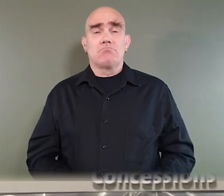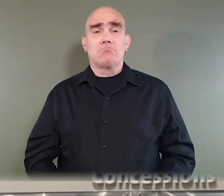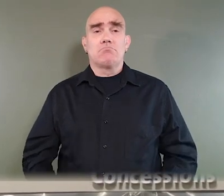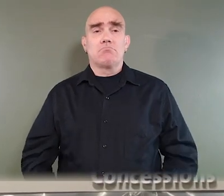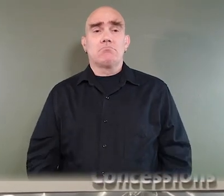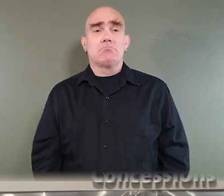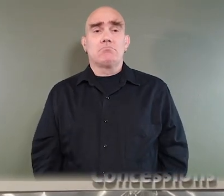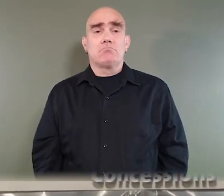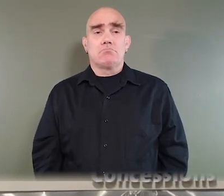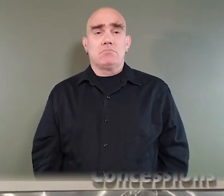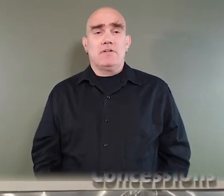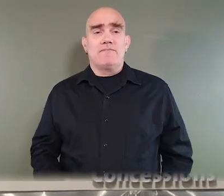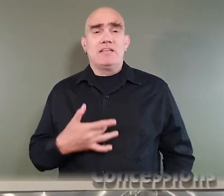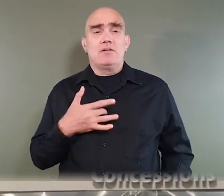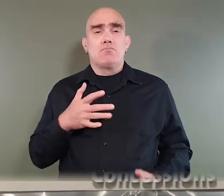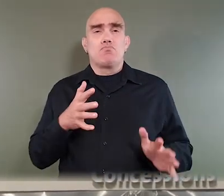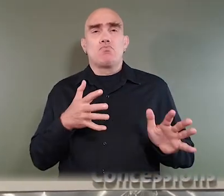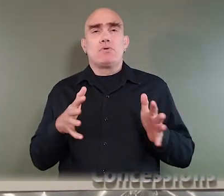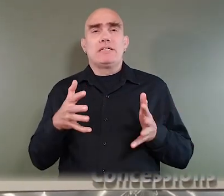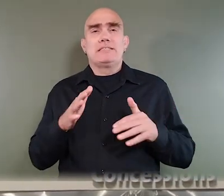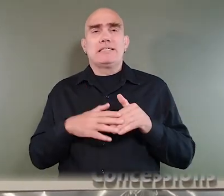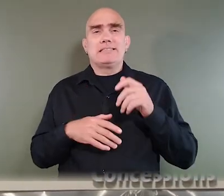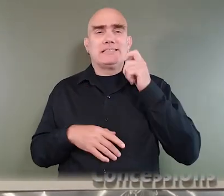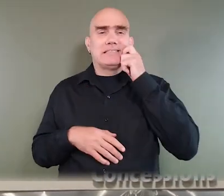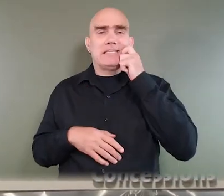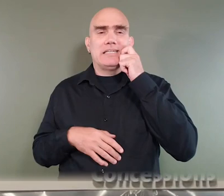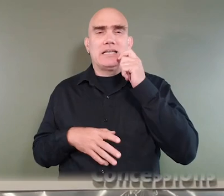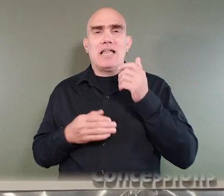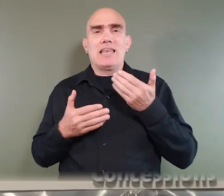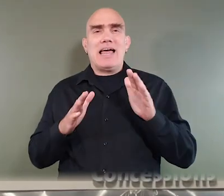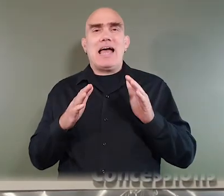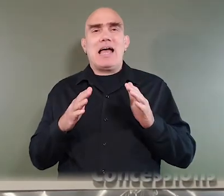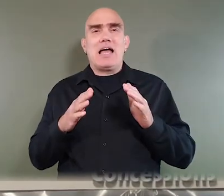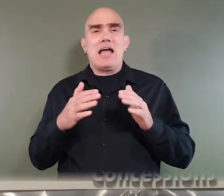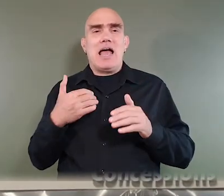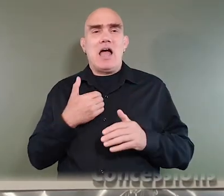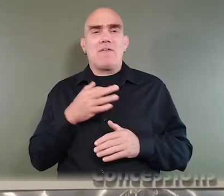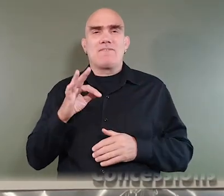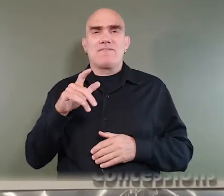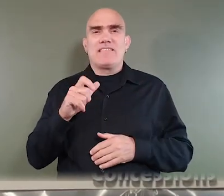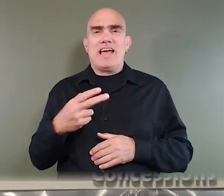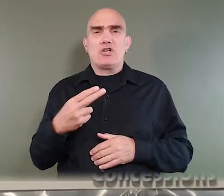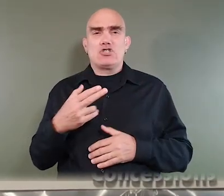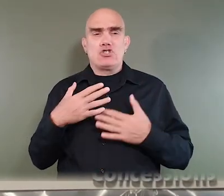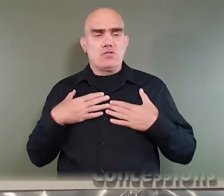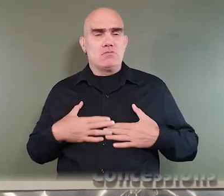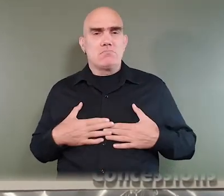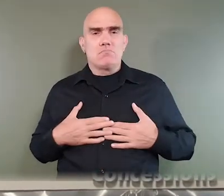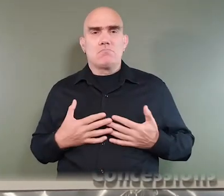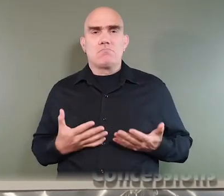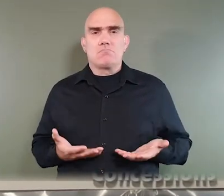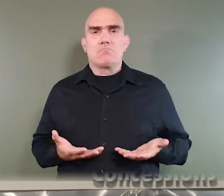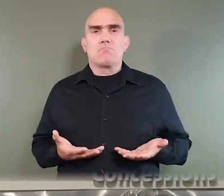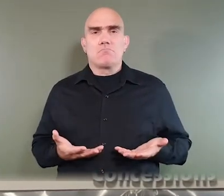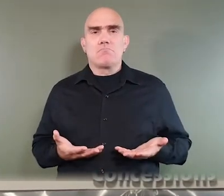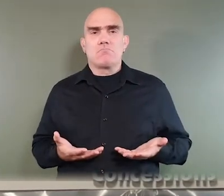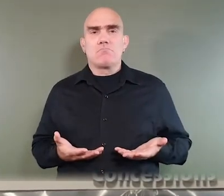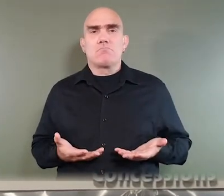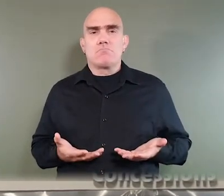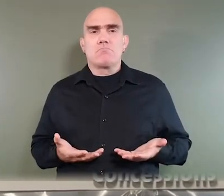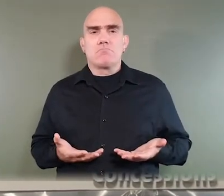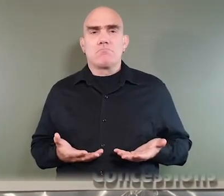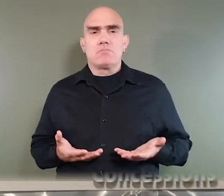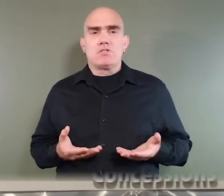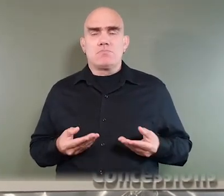feeling the breeze on our skin and allowing our flesh to be